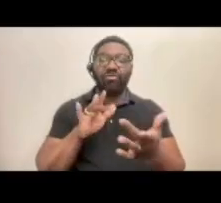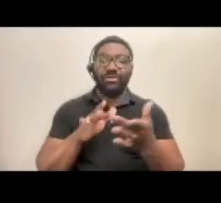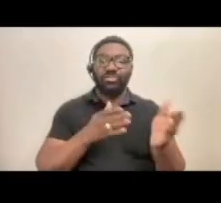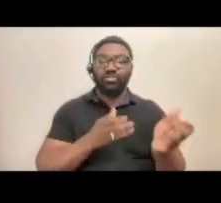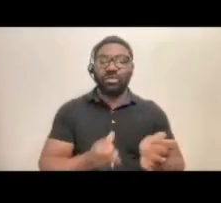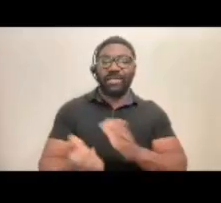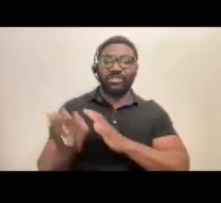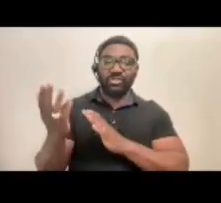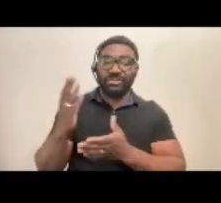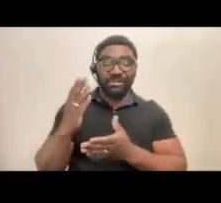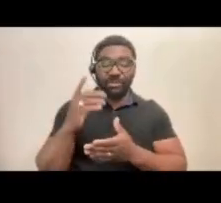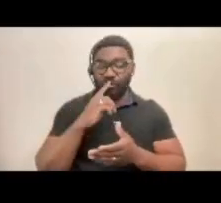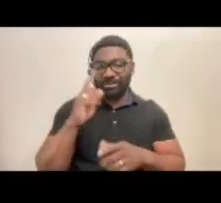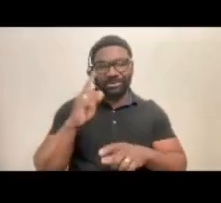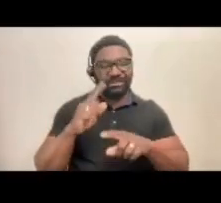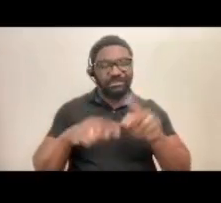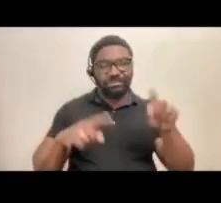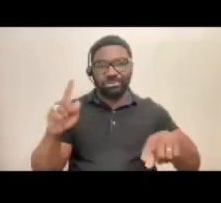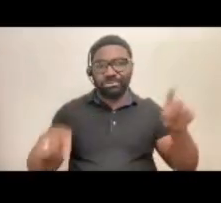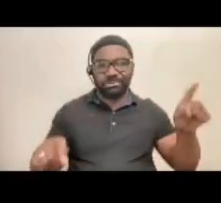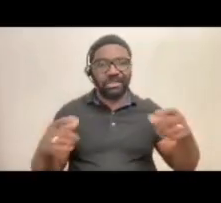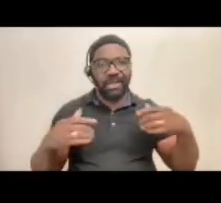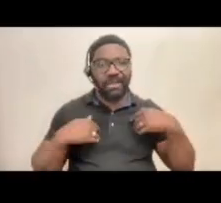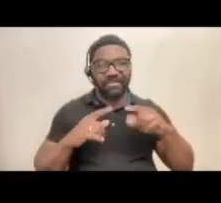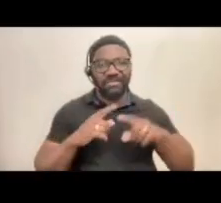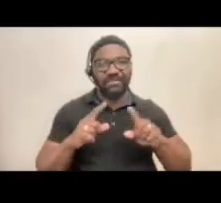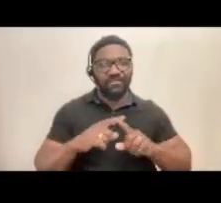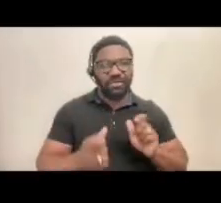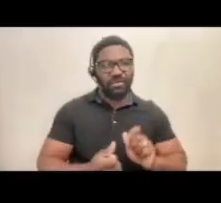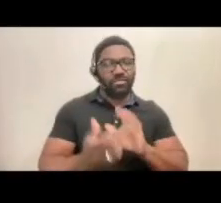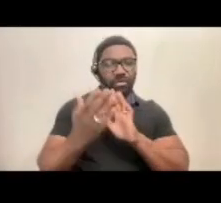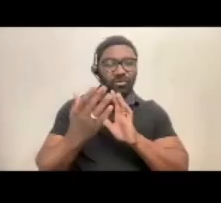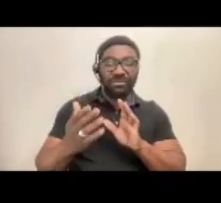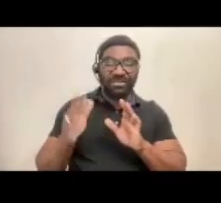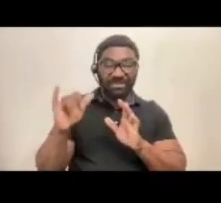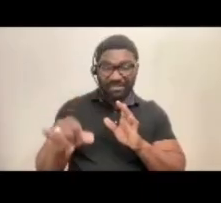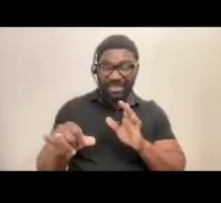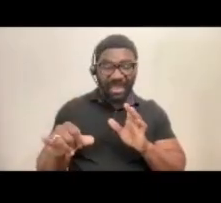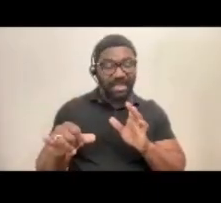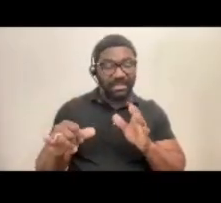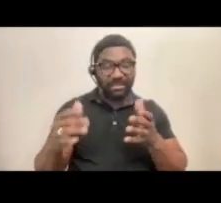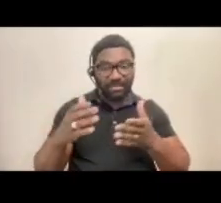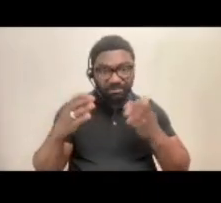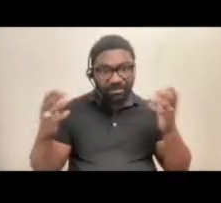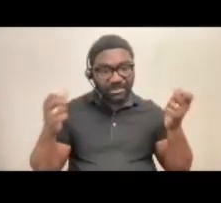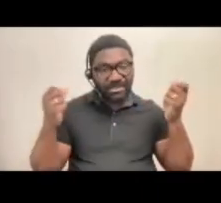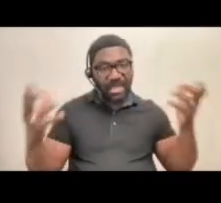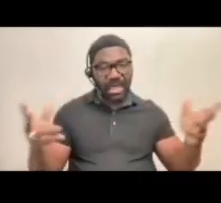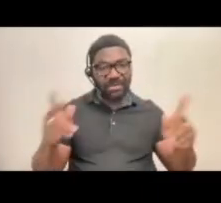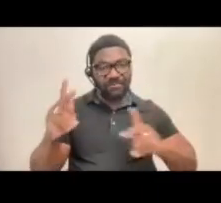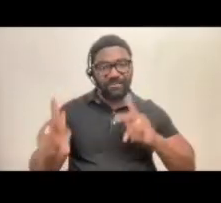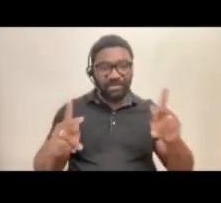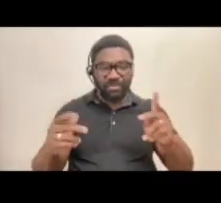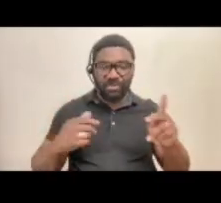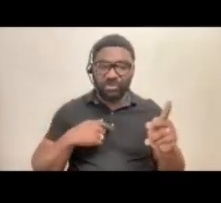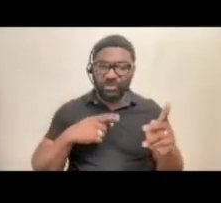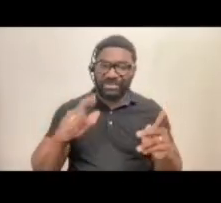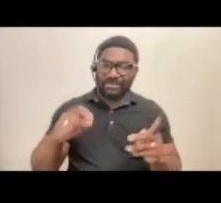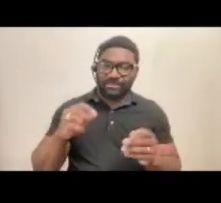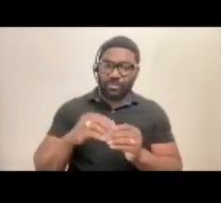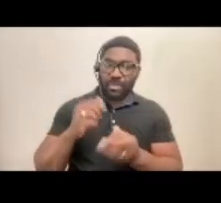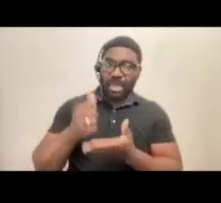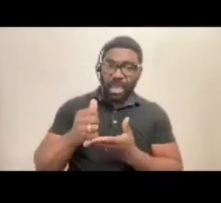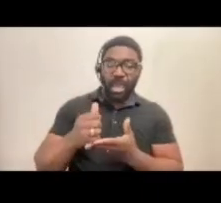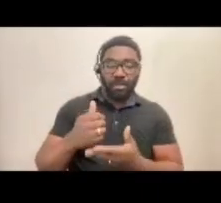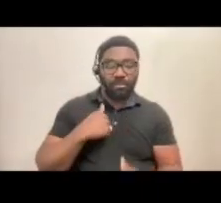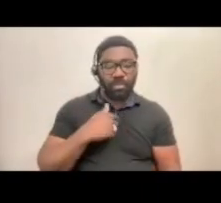are in a variety of places, but this is really shows the scope and the breadth of the amount of individuals who are coming to this issue and seeking to address